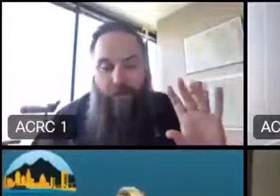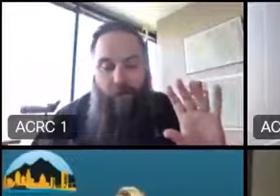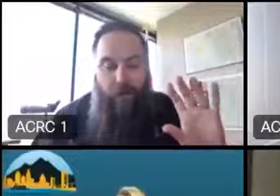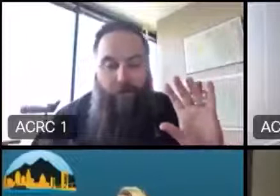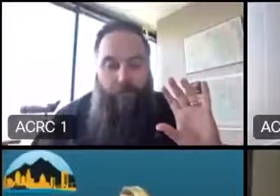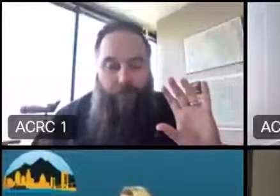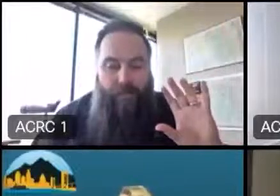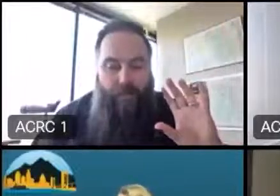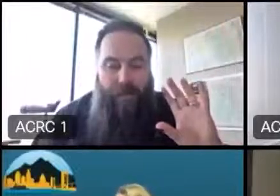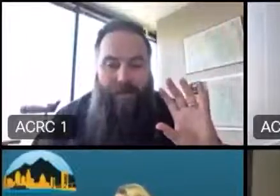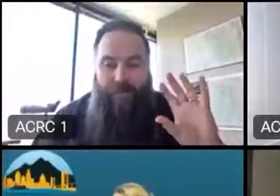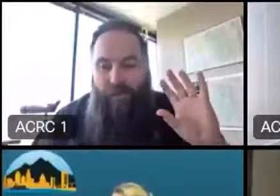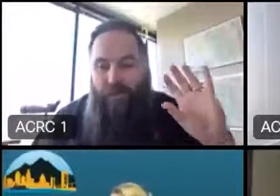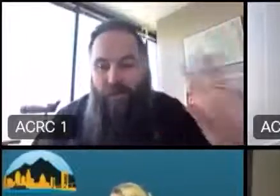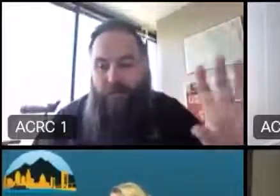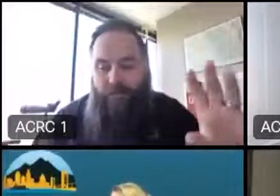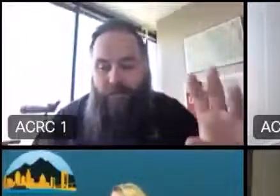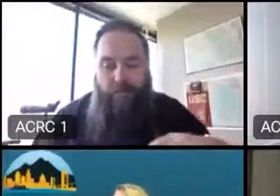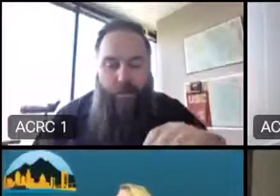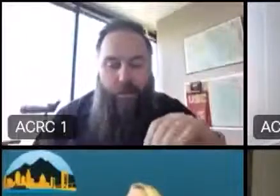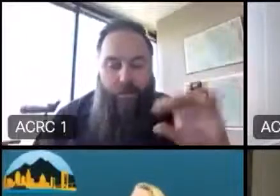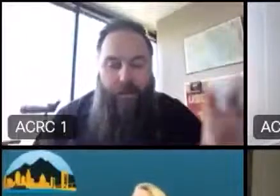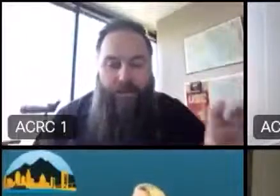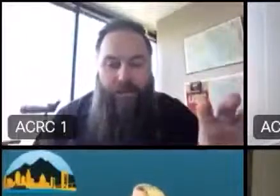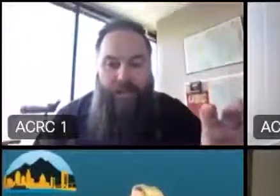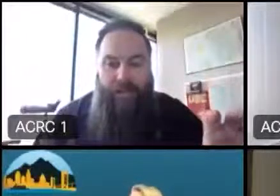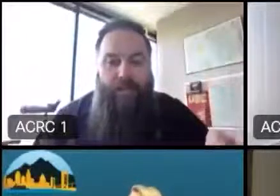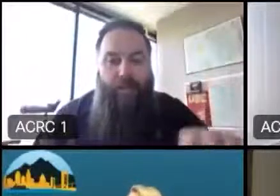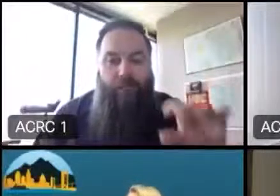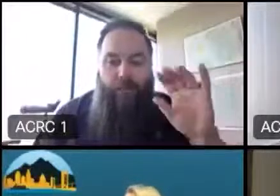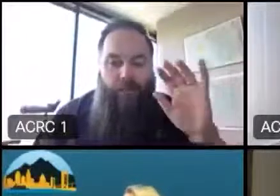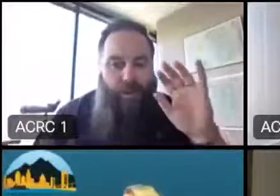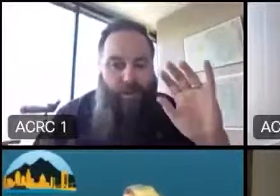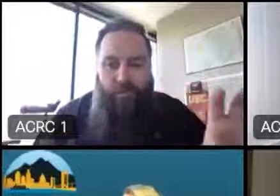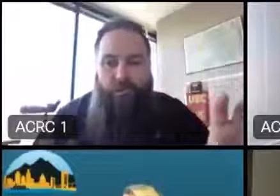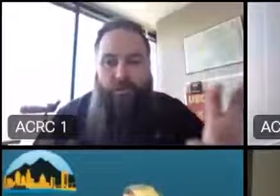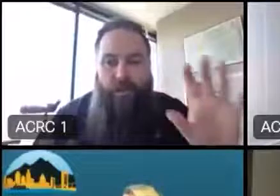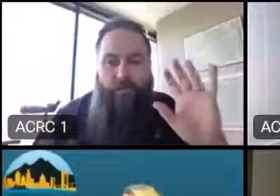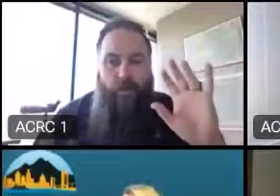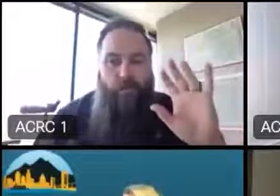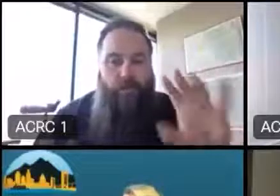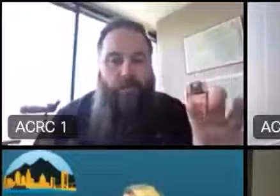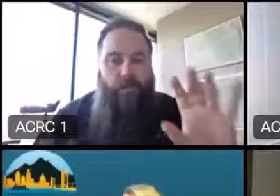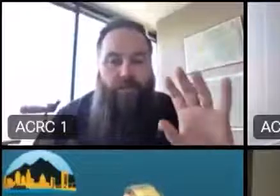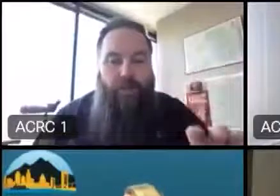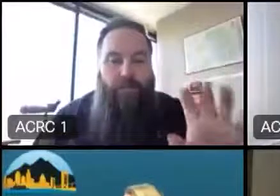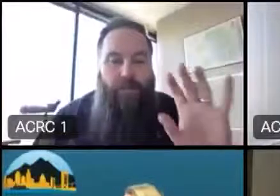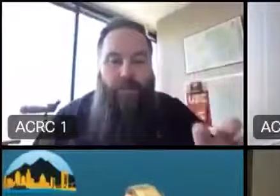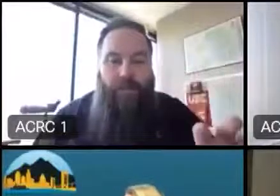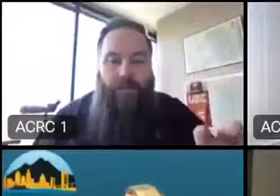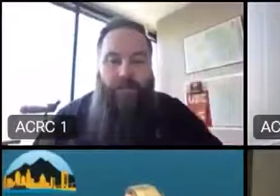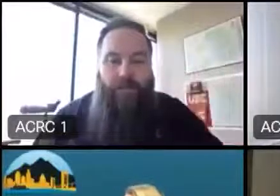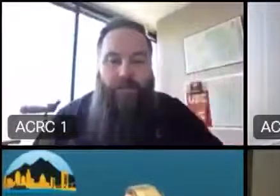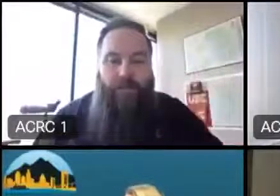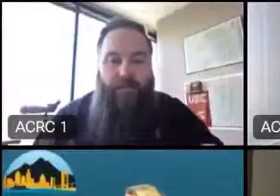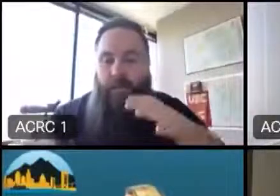through all of these HCBS efforts through the meetings that they attend, but also that our service providers are really being responsive and